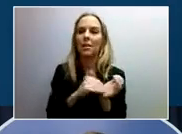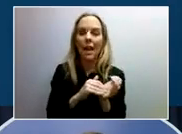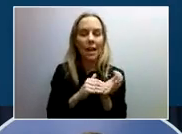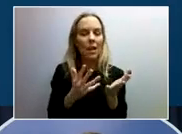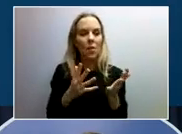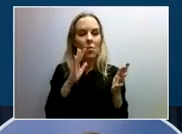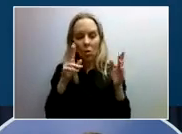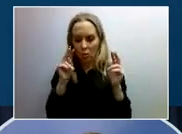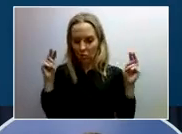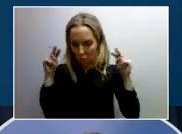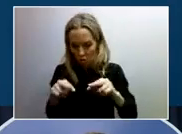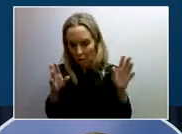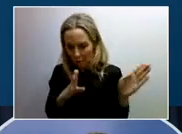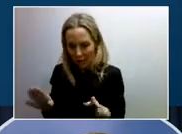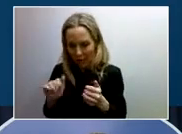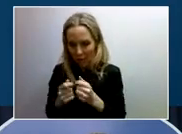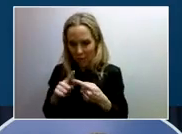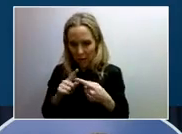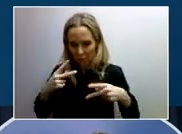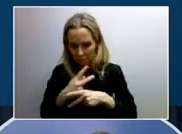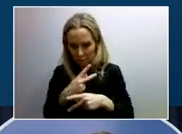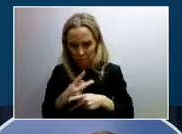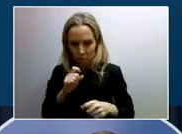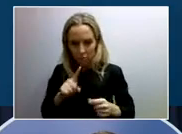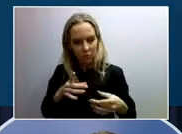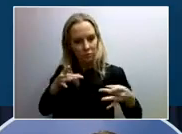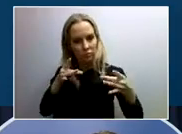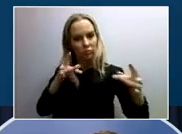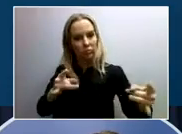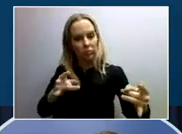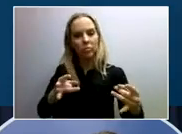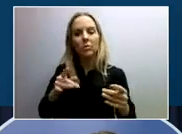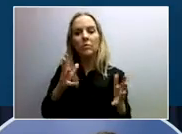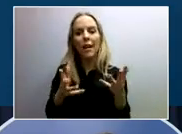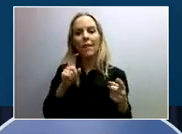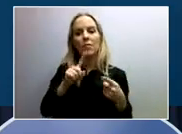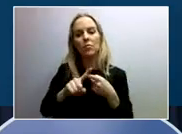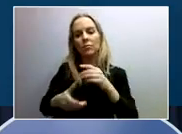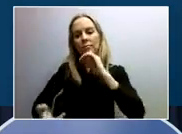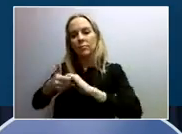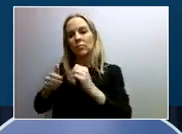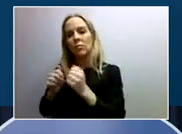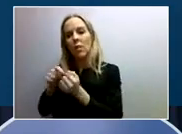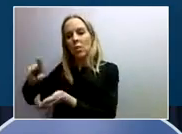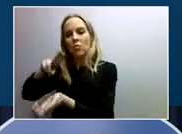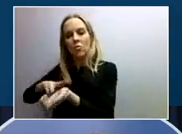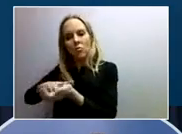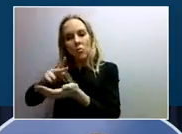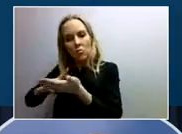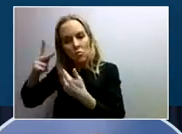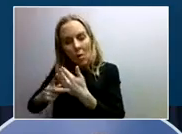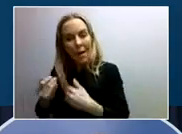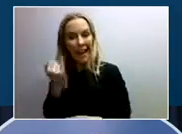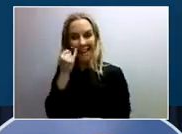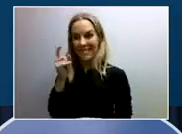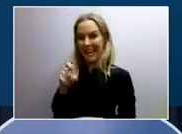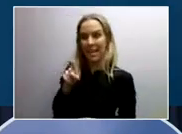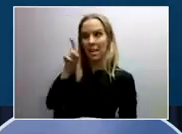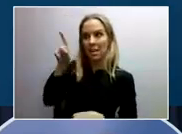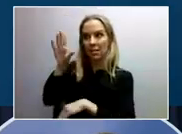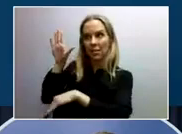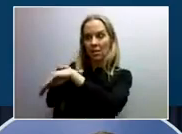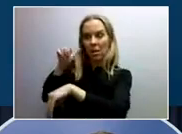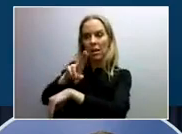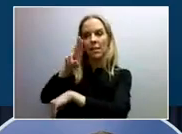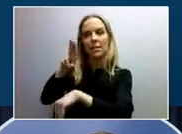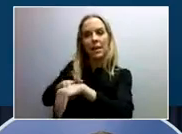want to lean on both nursing programs and, if necessary, the National Guard once again coming